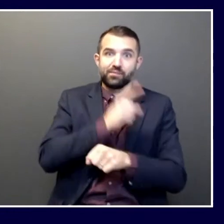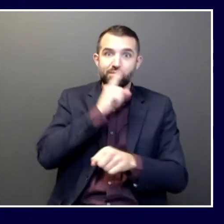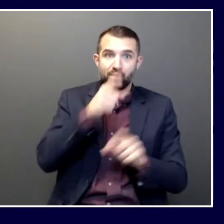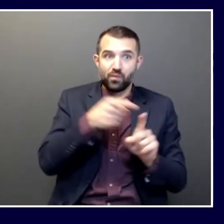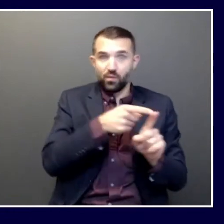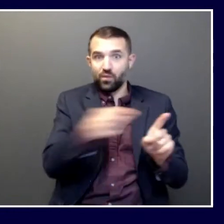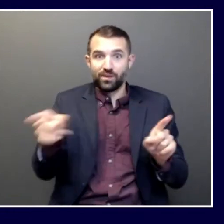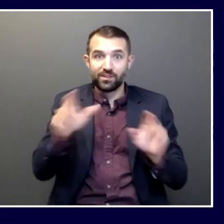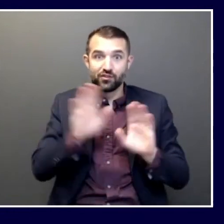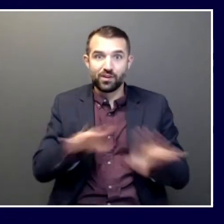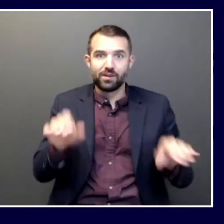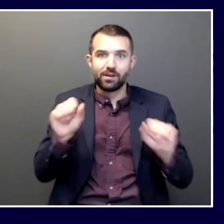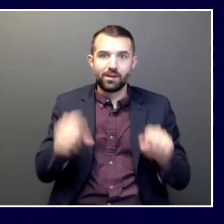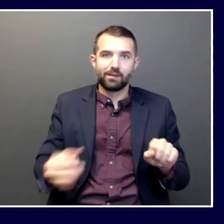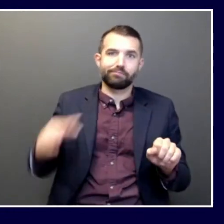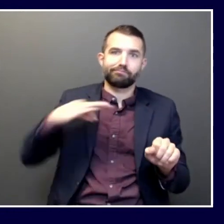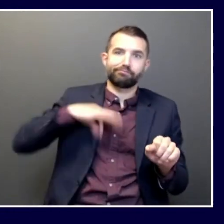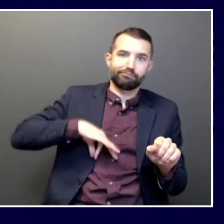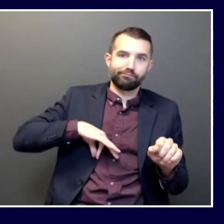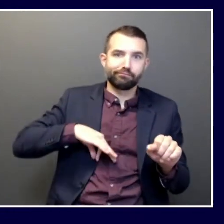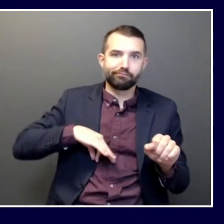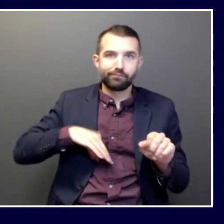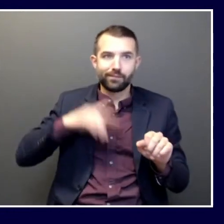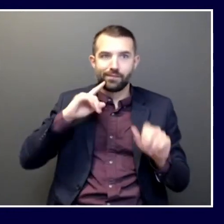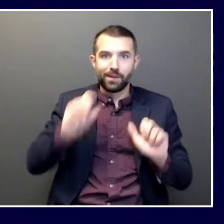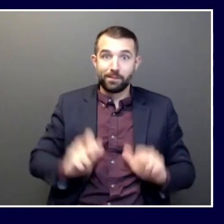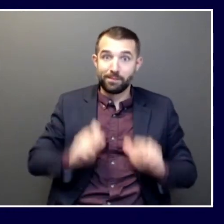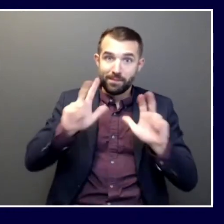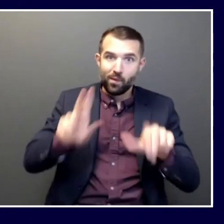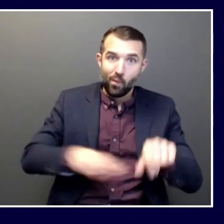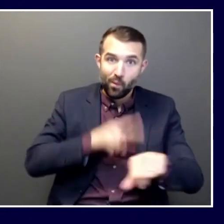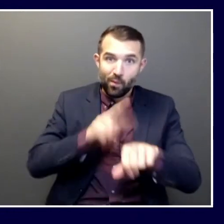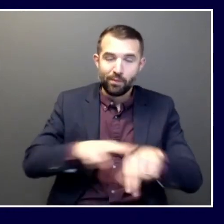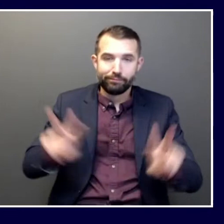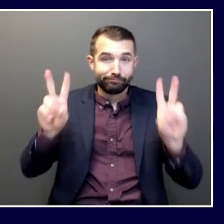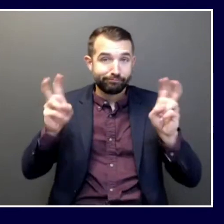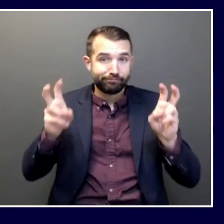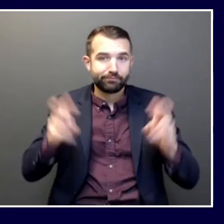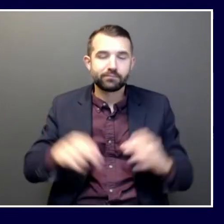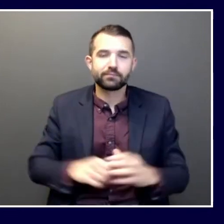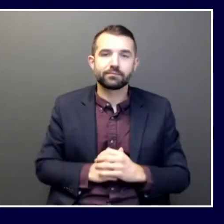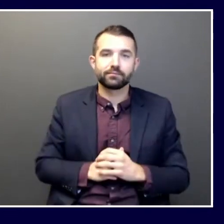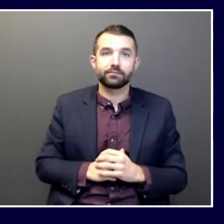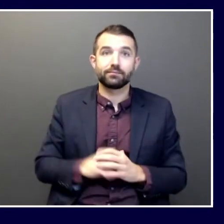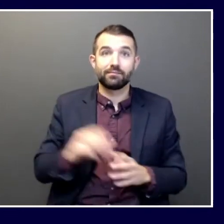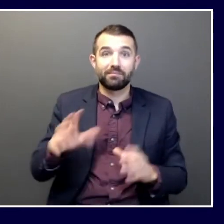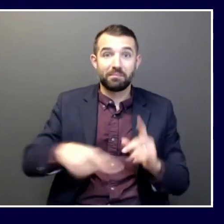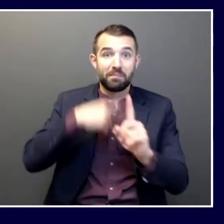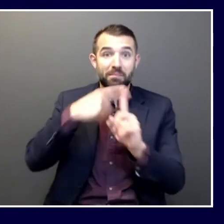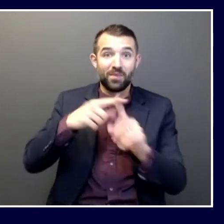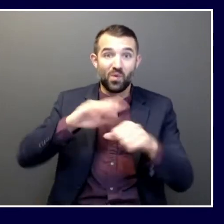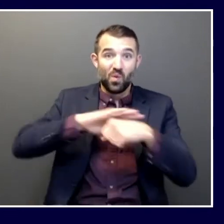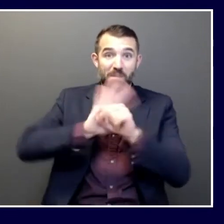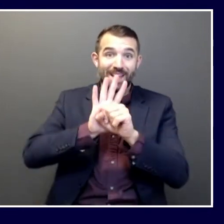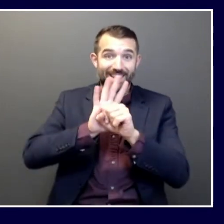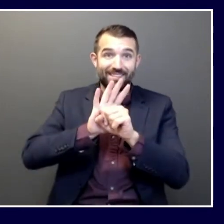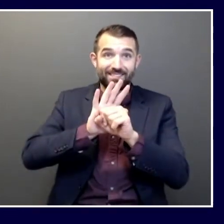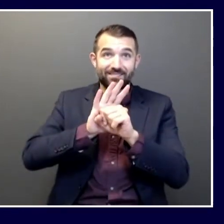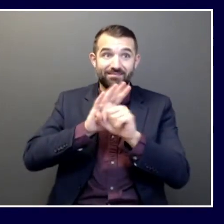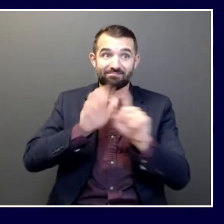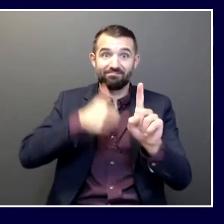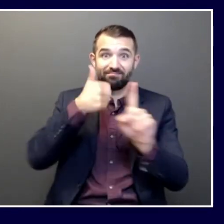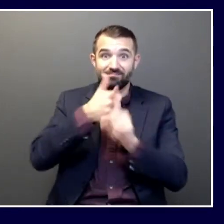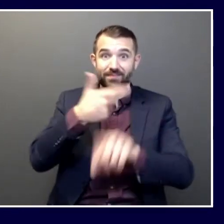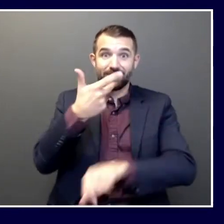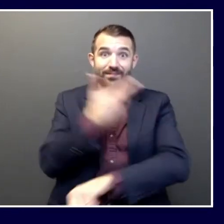of the vaccine, and it recognizes that COVID-19 is now a vaccine preventable disease. Thank you